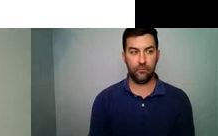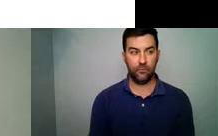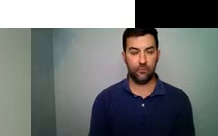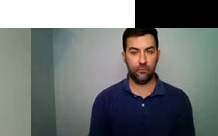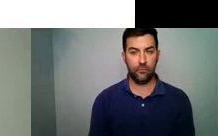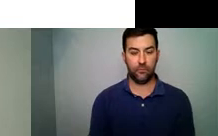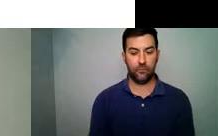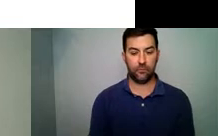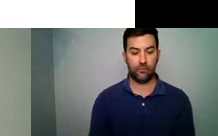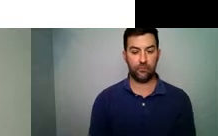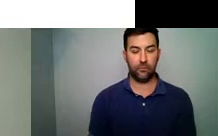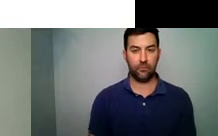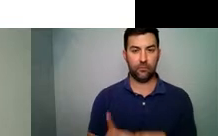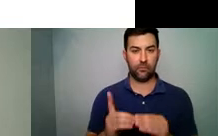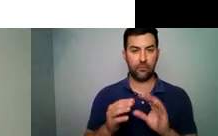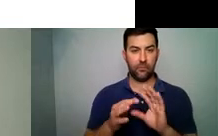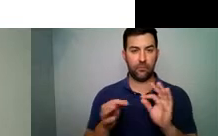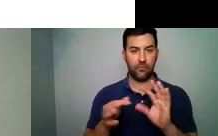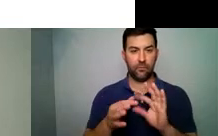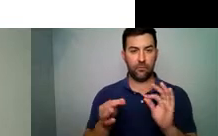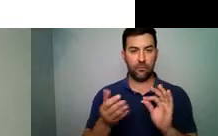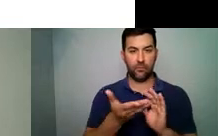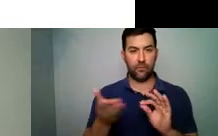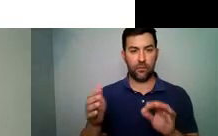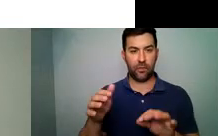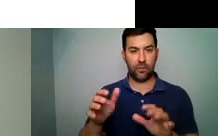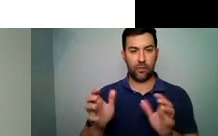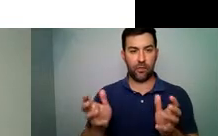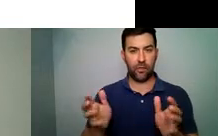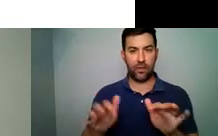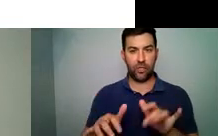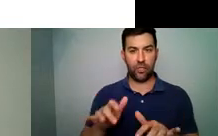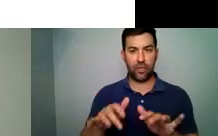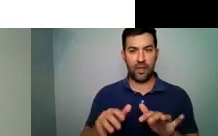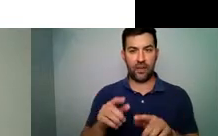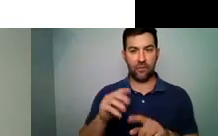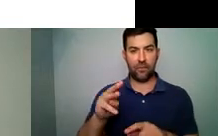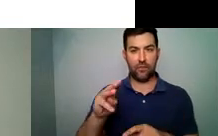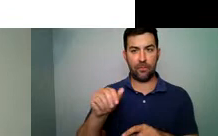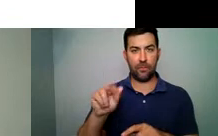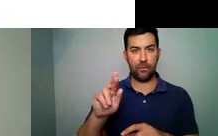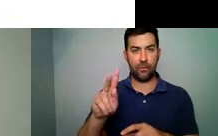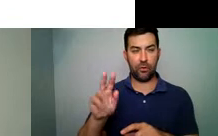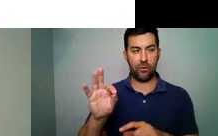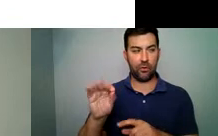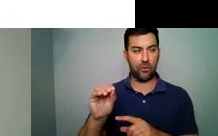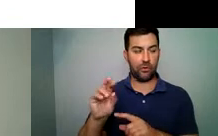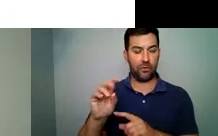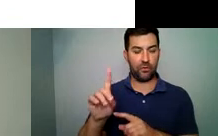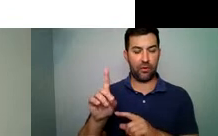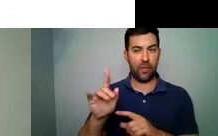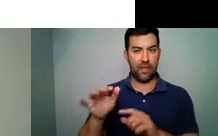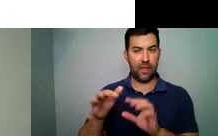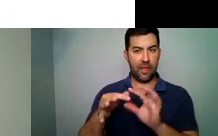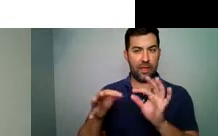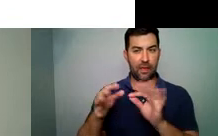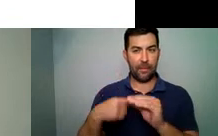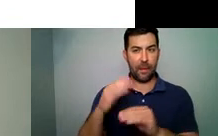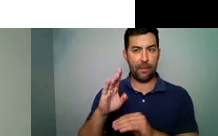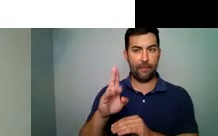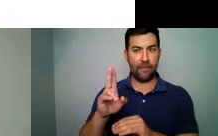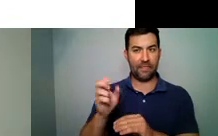Okay, it looks like we have another comment that popped up in the chat from Mark Ford. It says, following the comment about buses serving the